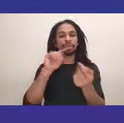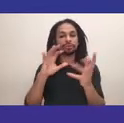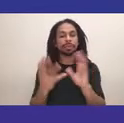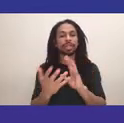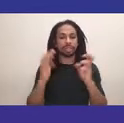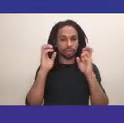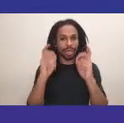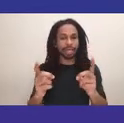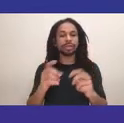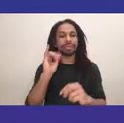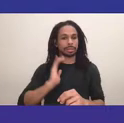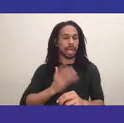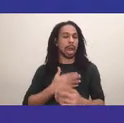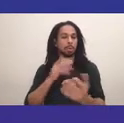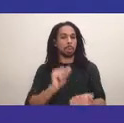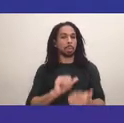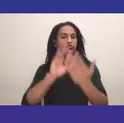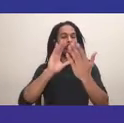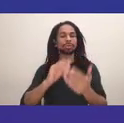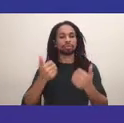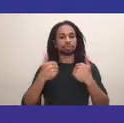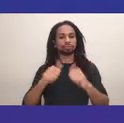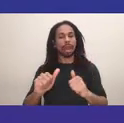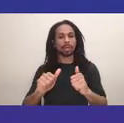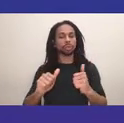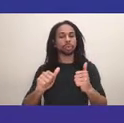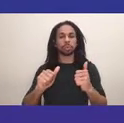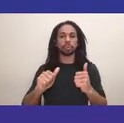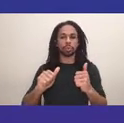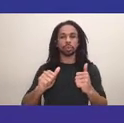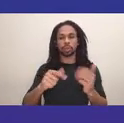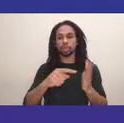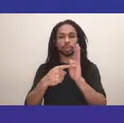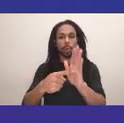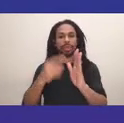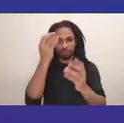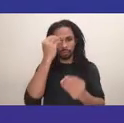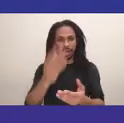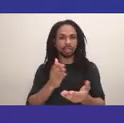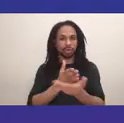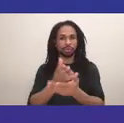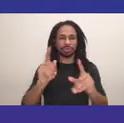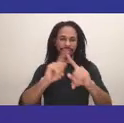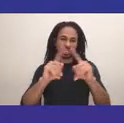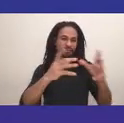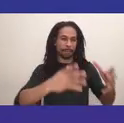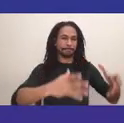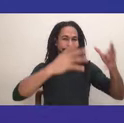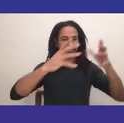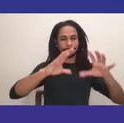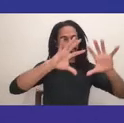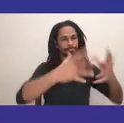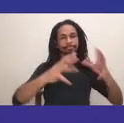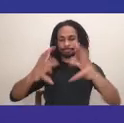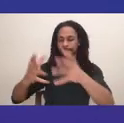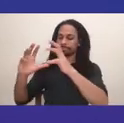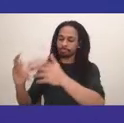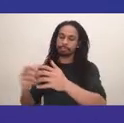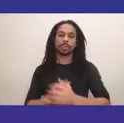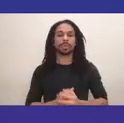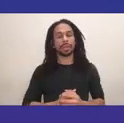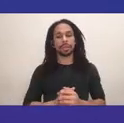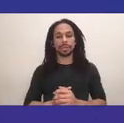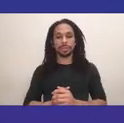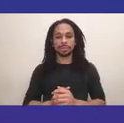of trying to synthesize the information through these large buckets. To continue